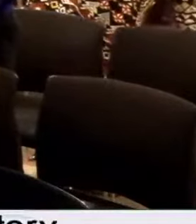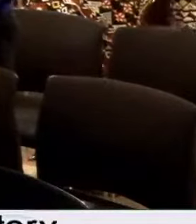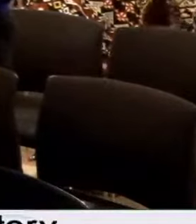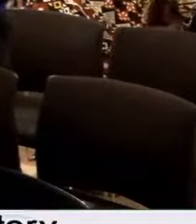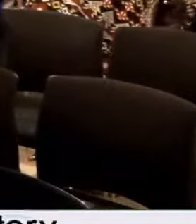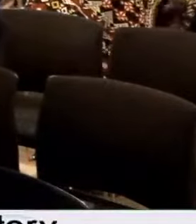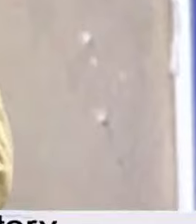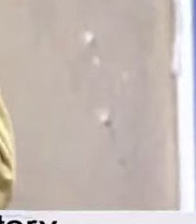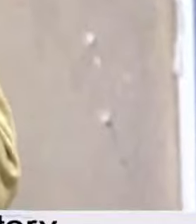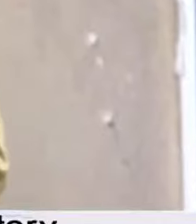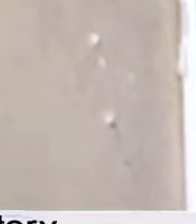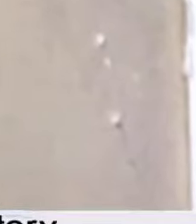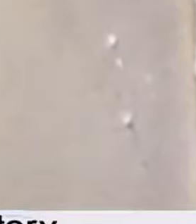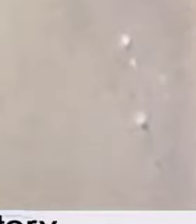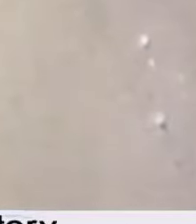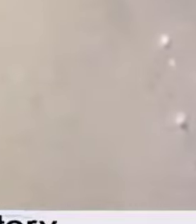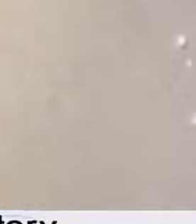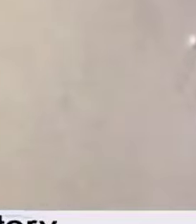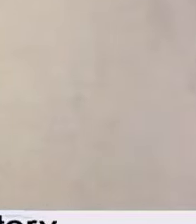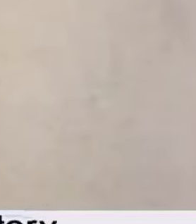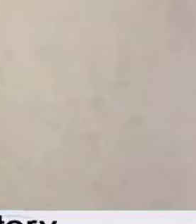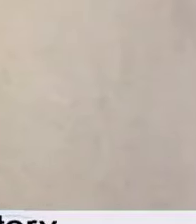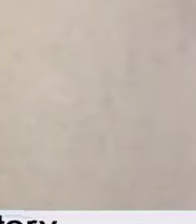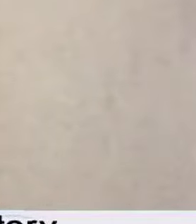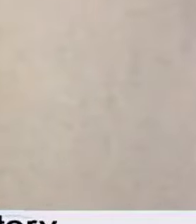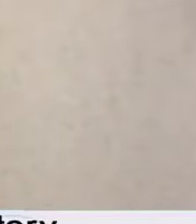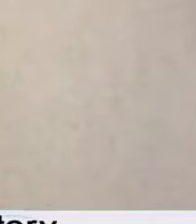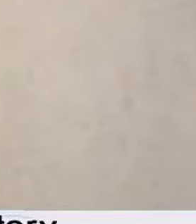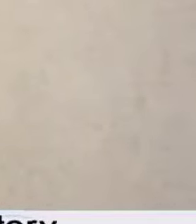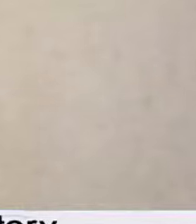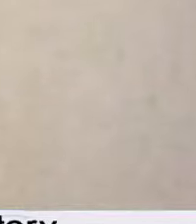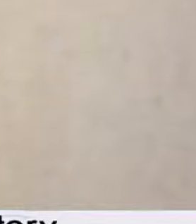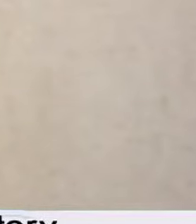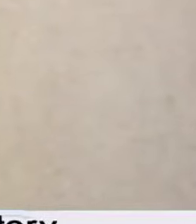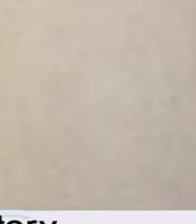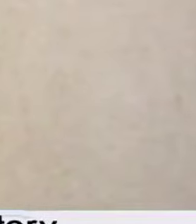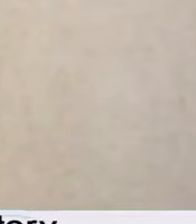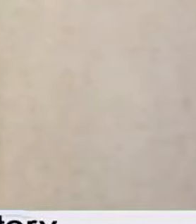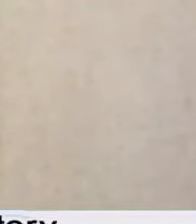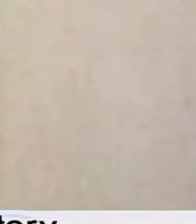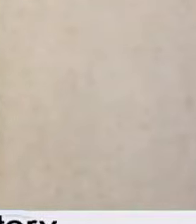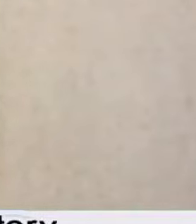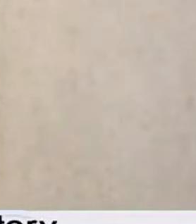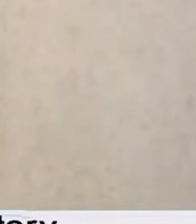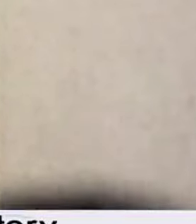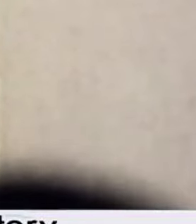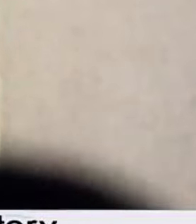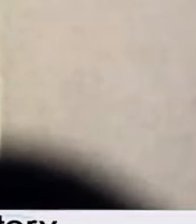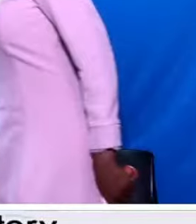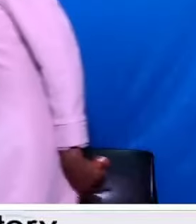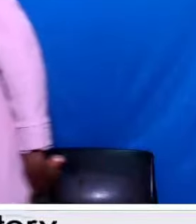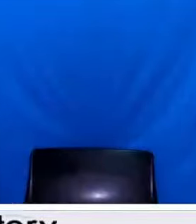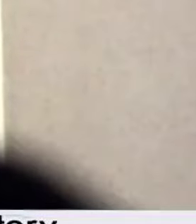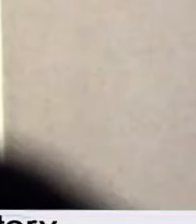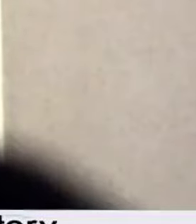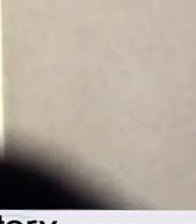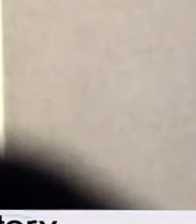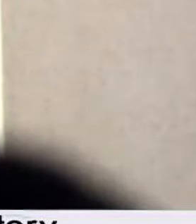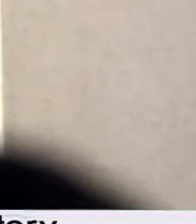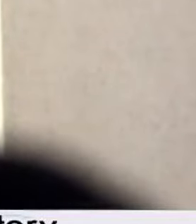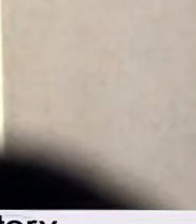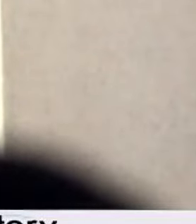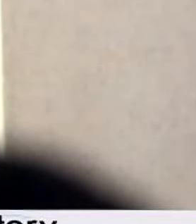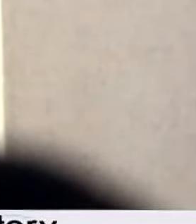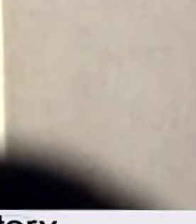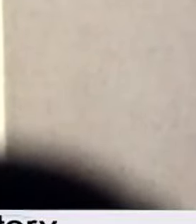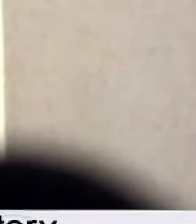Many years back, I was preaching at St. Jerome Gatwikira, canon. Then he was reverend. He